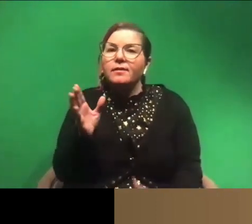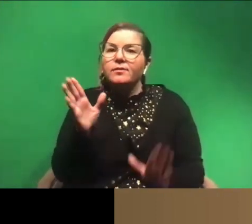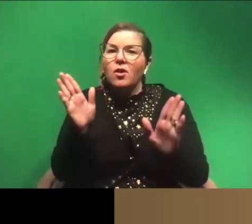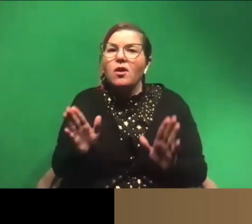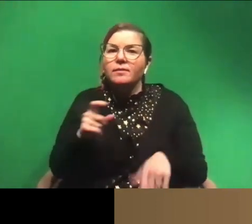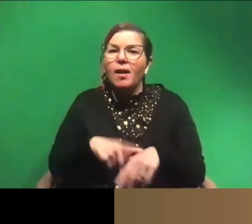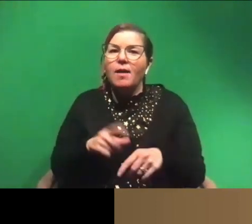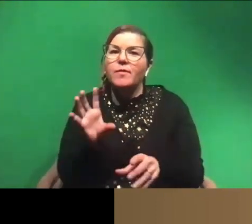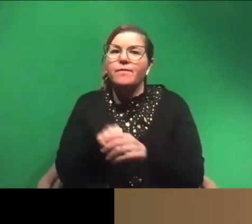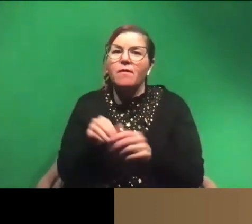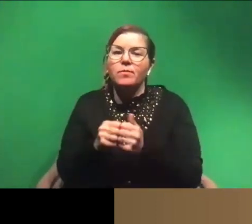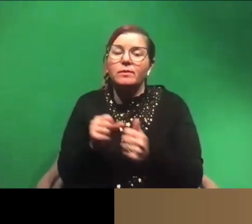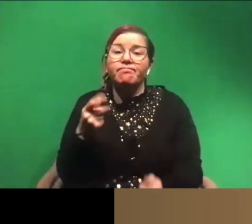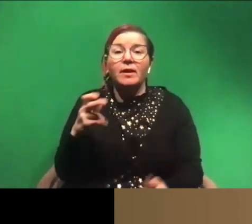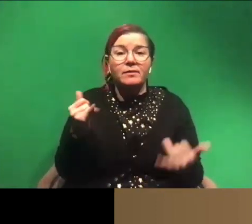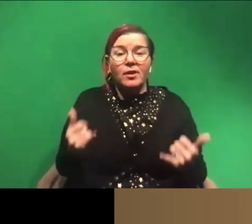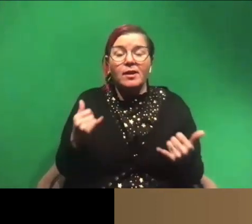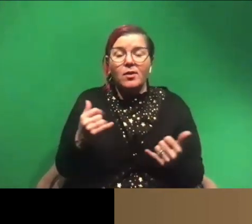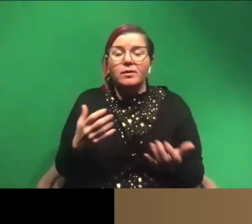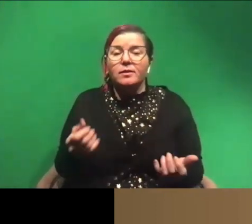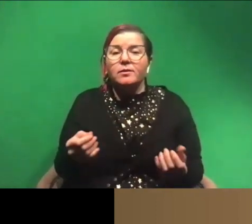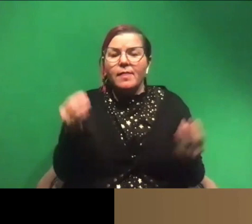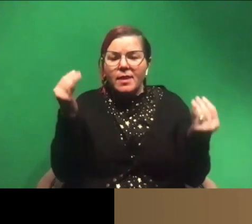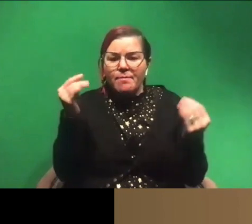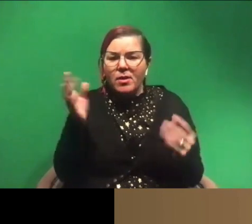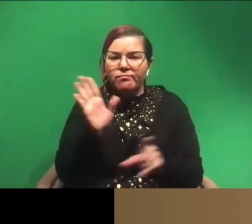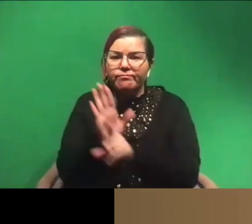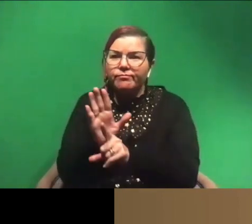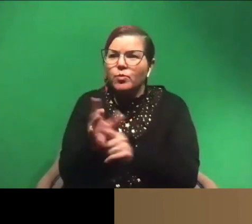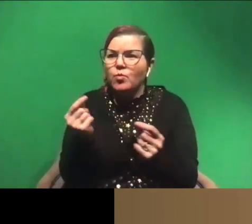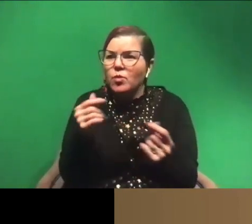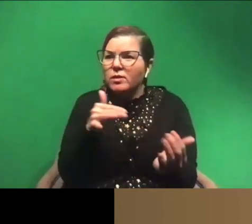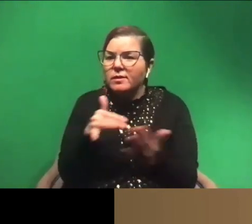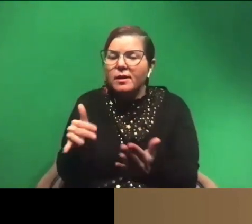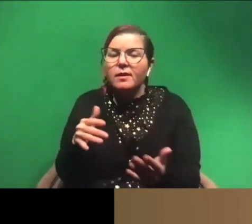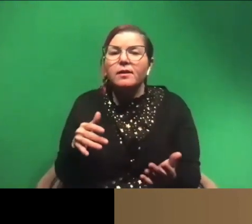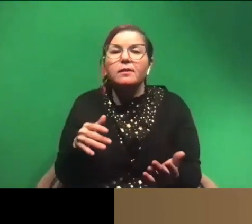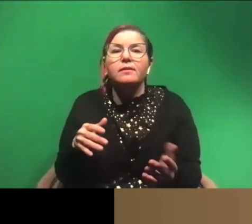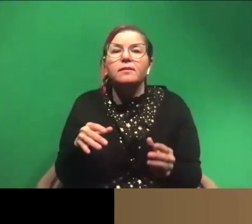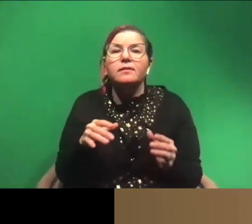into space and to think about what you would want to study as a scientist or an engineer.